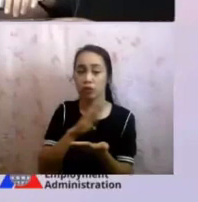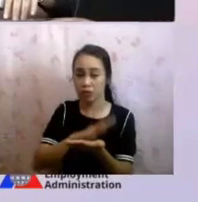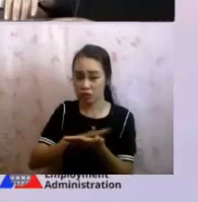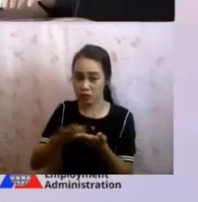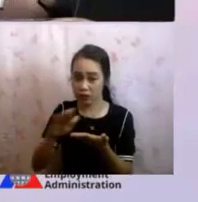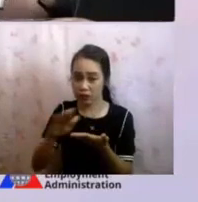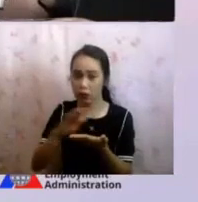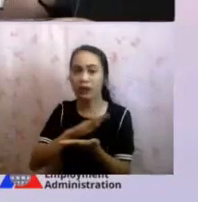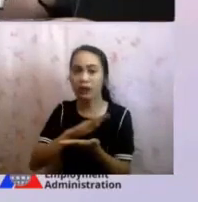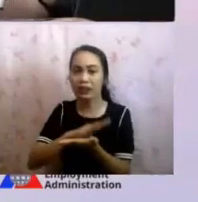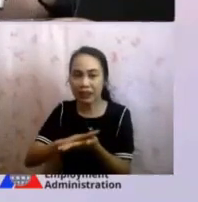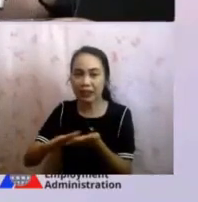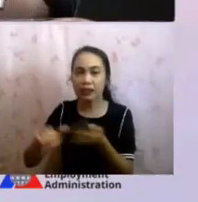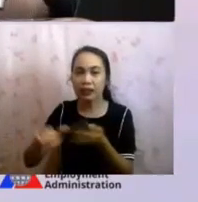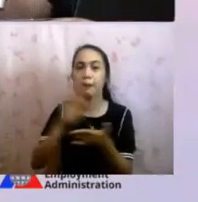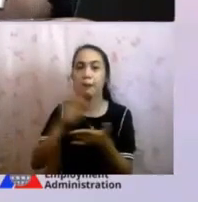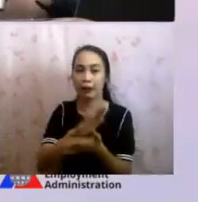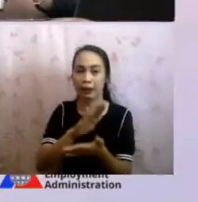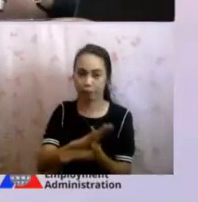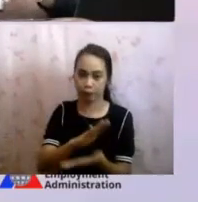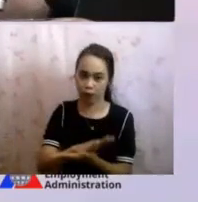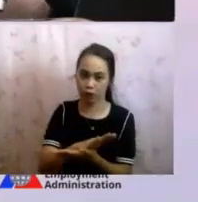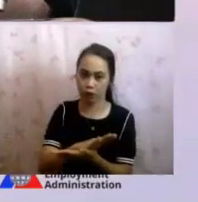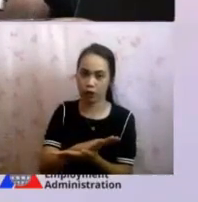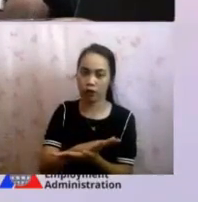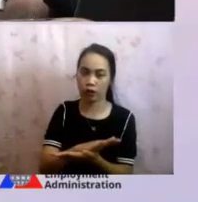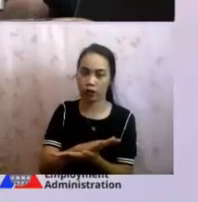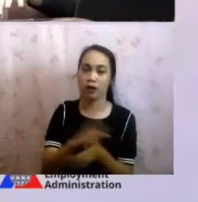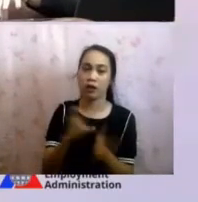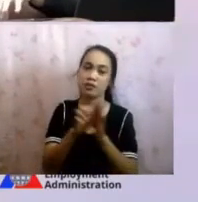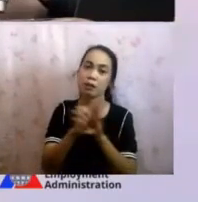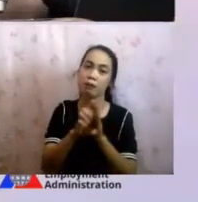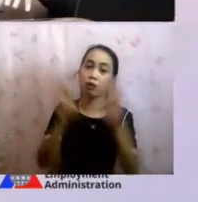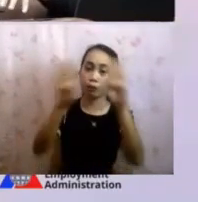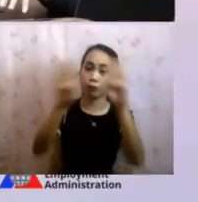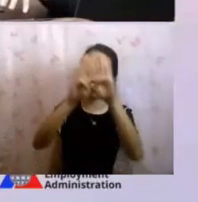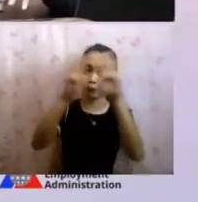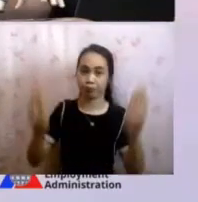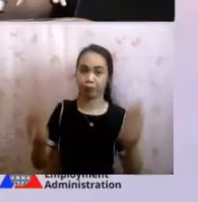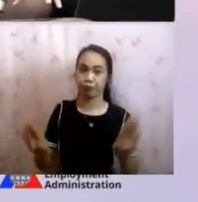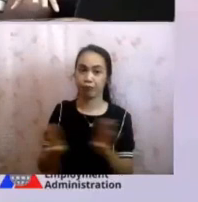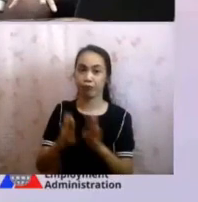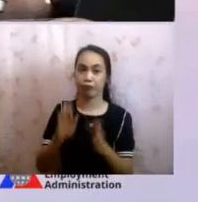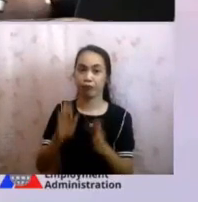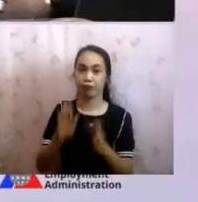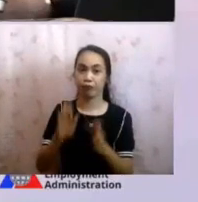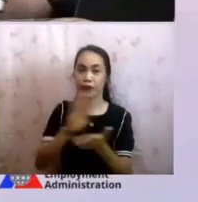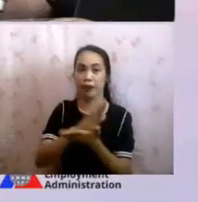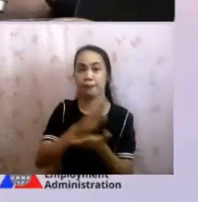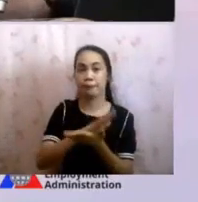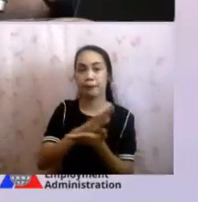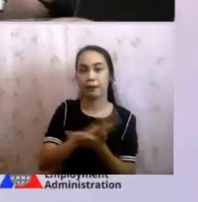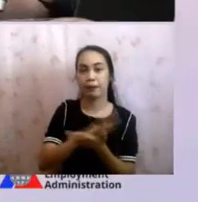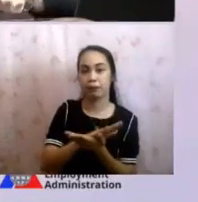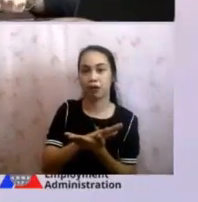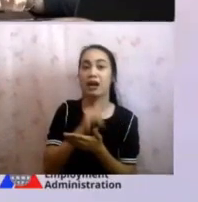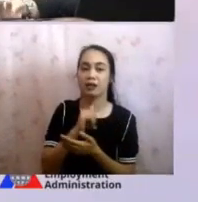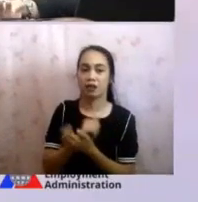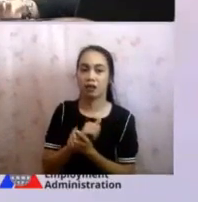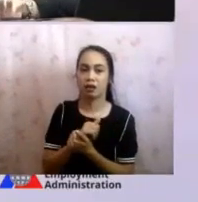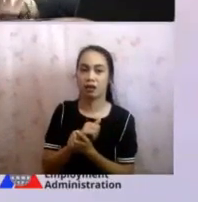naay mga bond papers which are very, kind of thick. Dili ka tong mga nipis. Kaya para dili siya